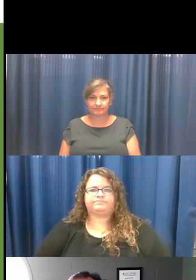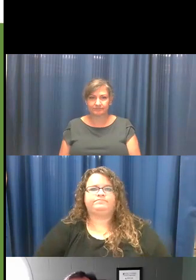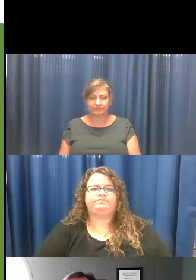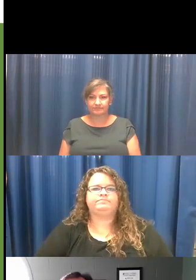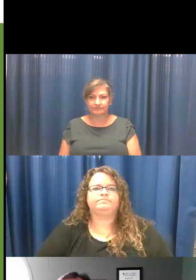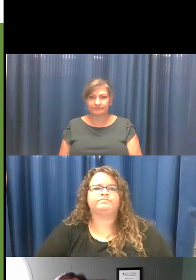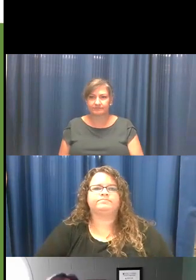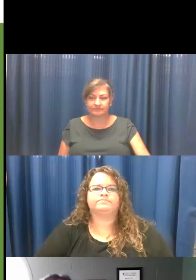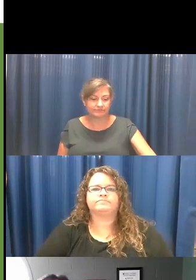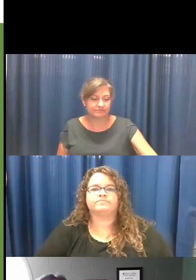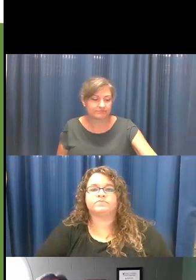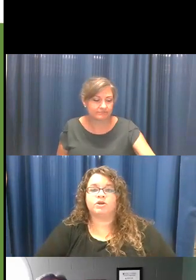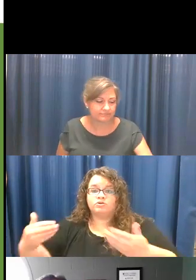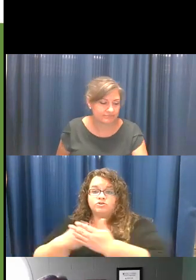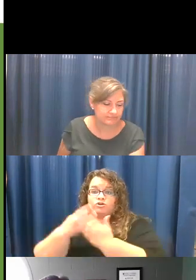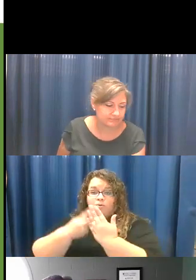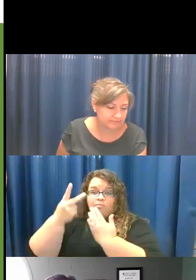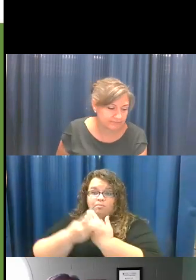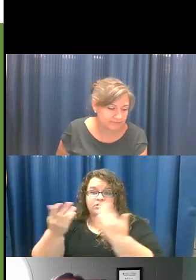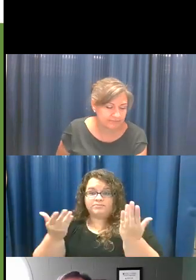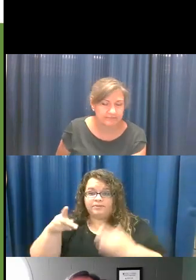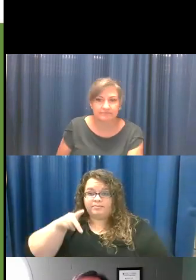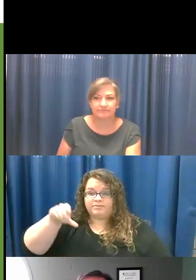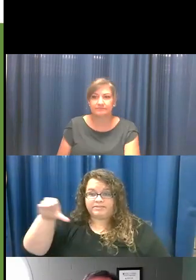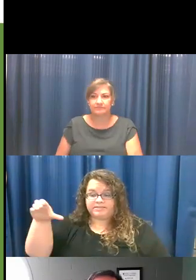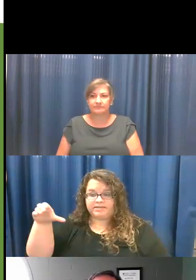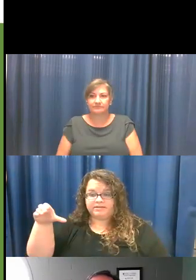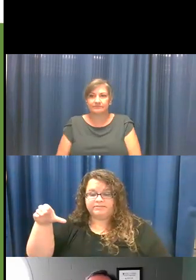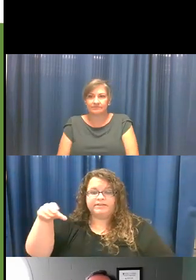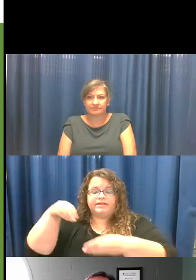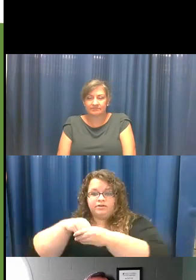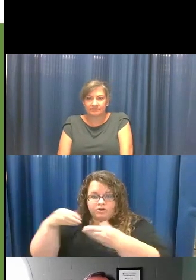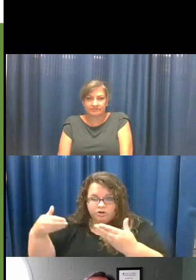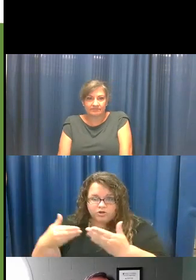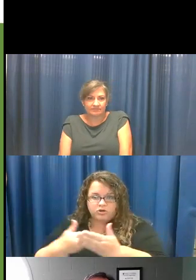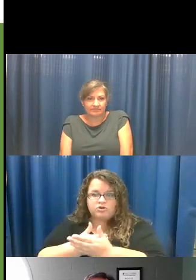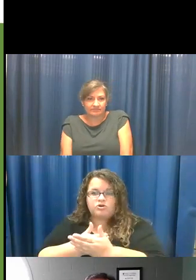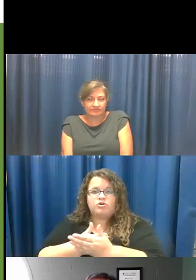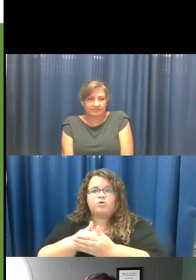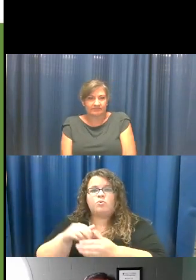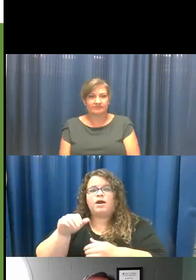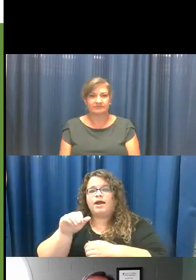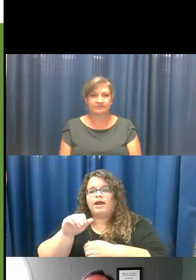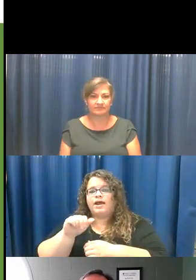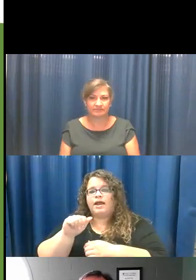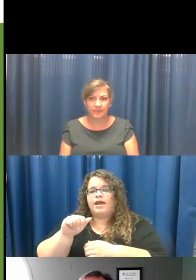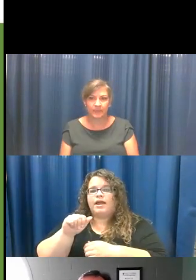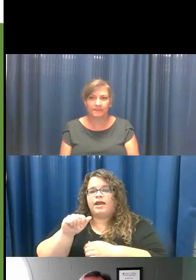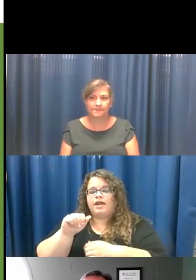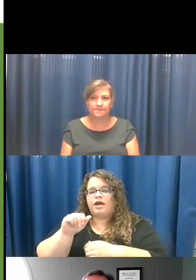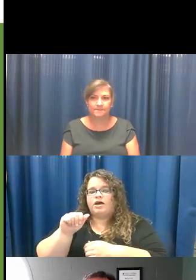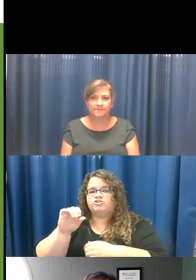Upcoming programs, new programs at Pikes Peak include a new Associate of Engineering and Science degree that